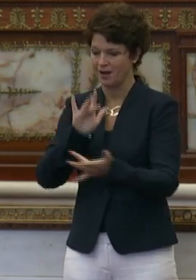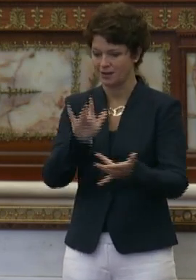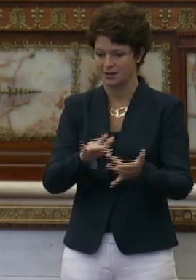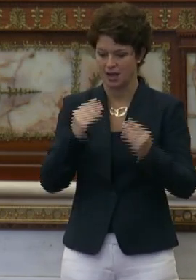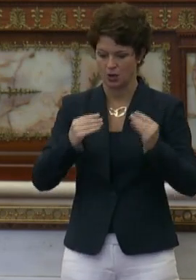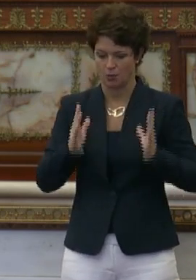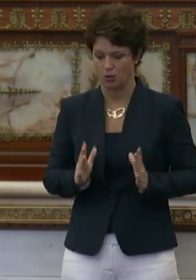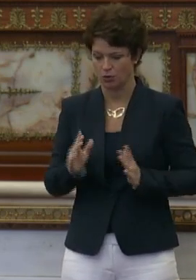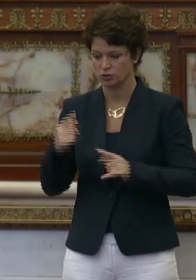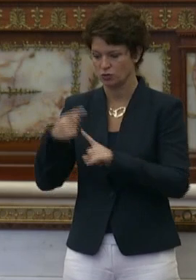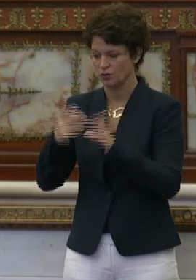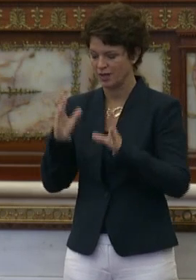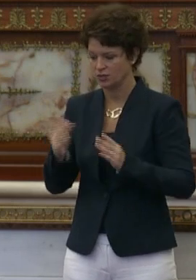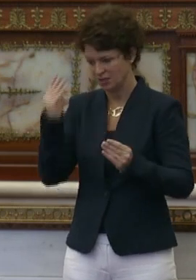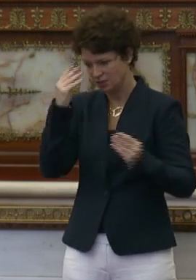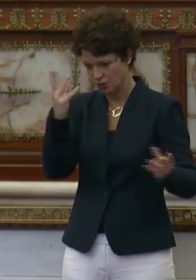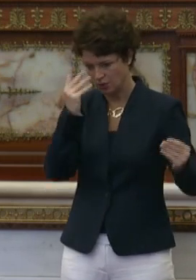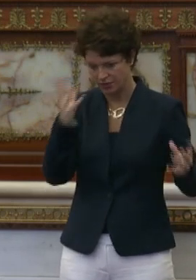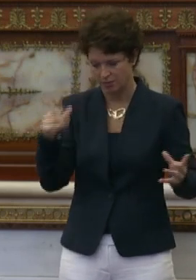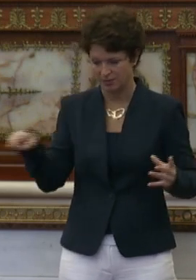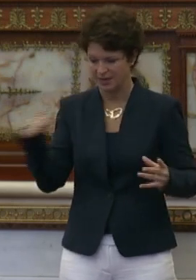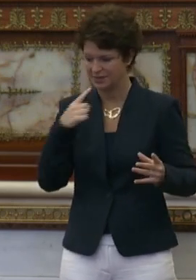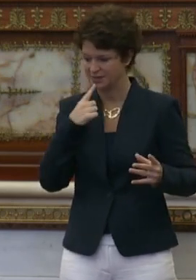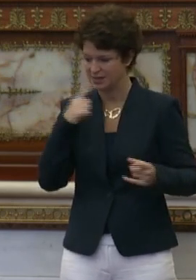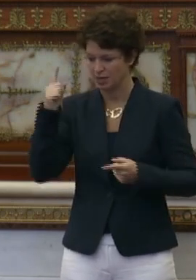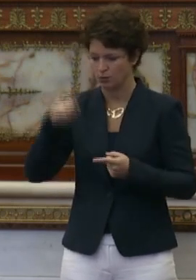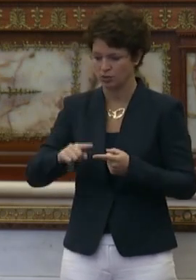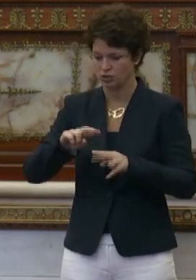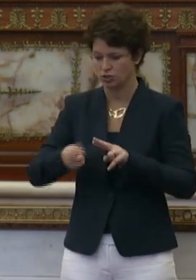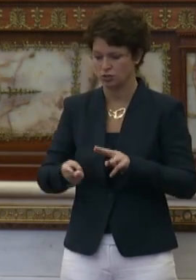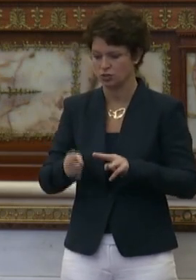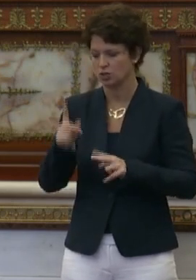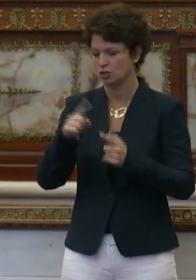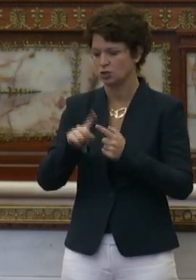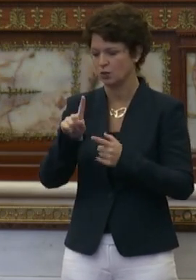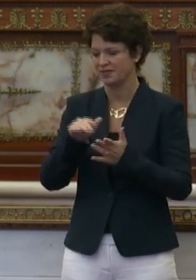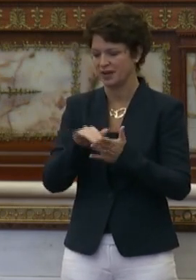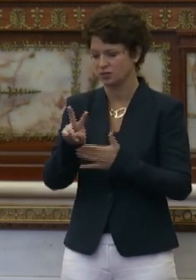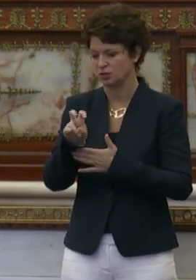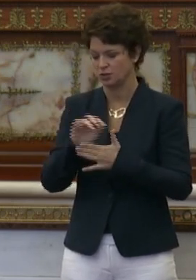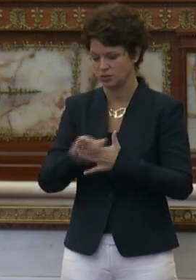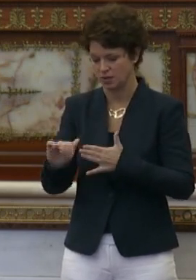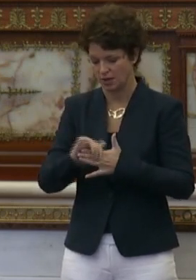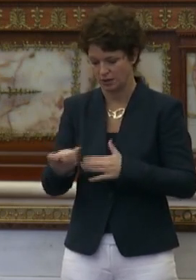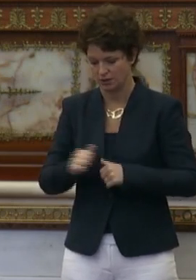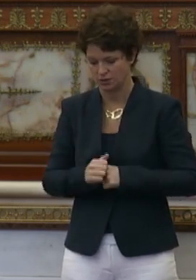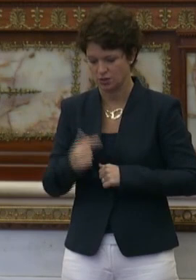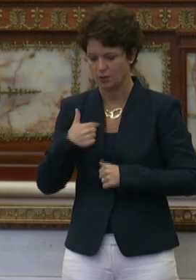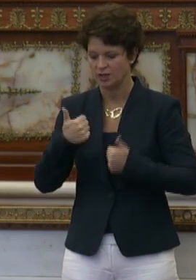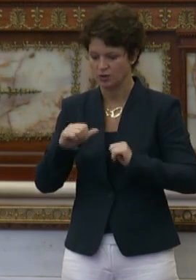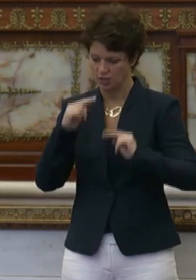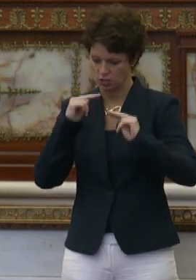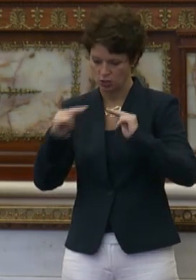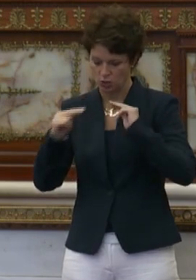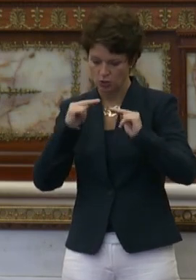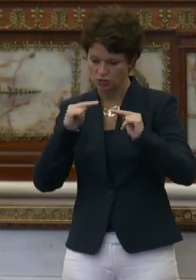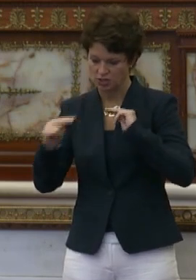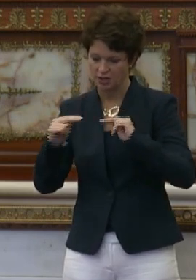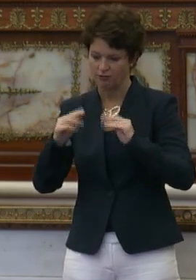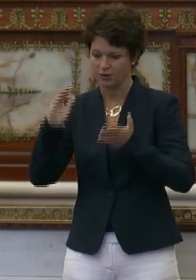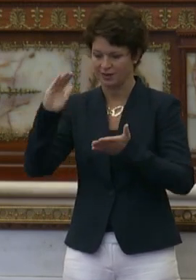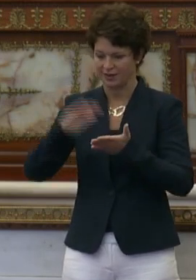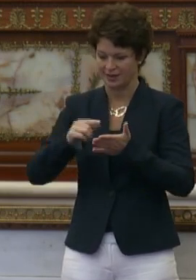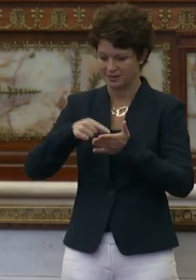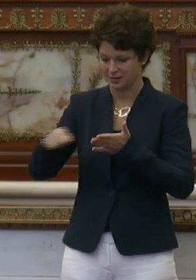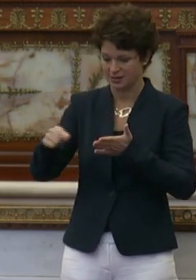and informed them of this. They responded and said they would reduce our rent to $1,200. We tried to negotiate for larger relief, but they